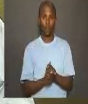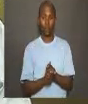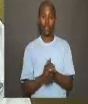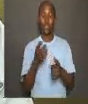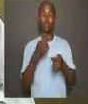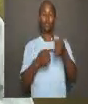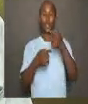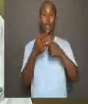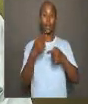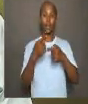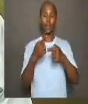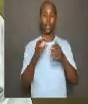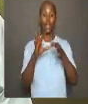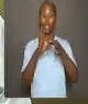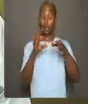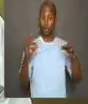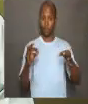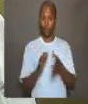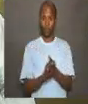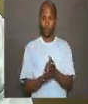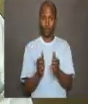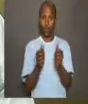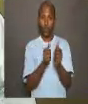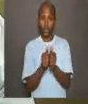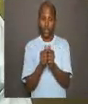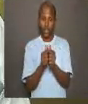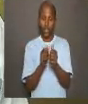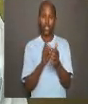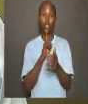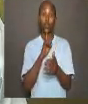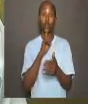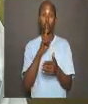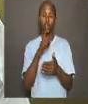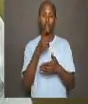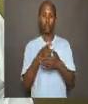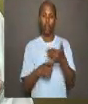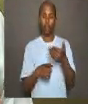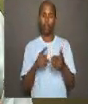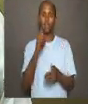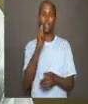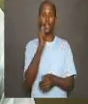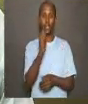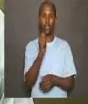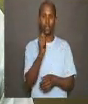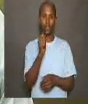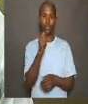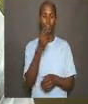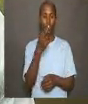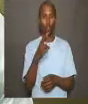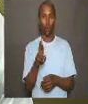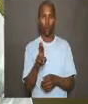It becomes a statement with a truth value of T